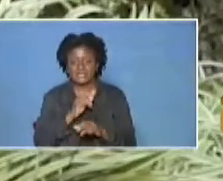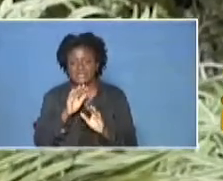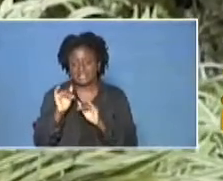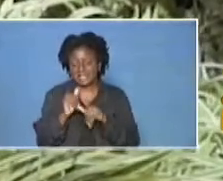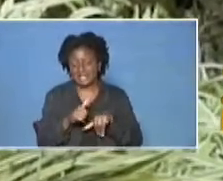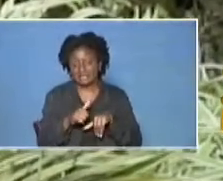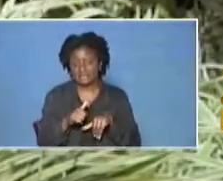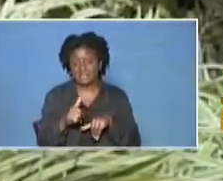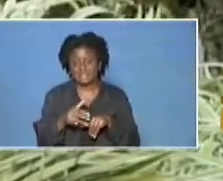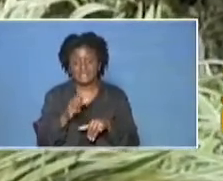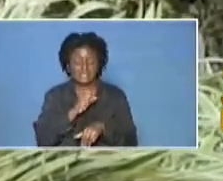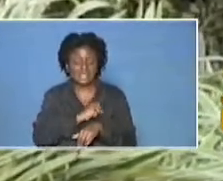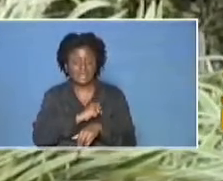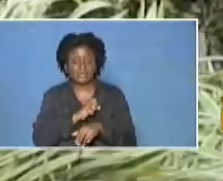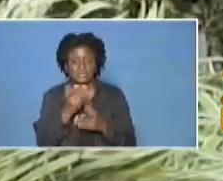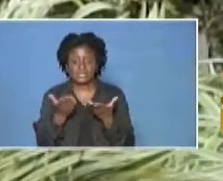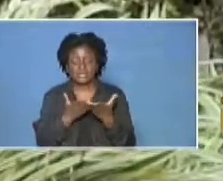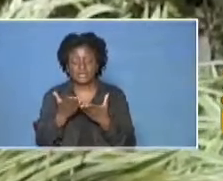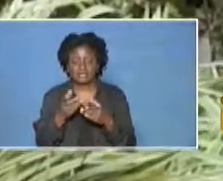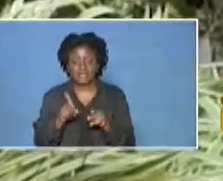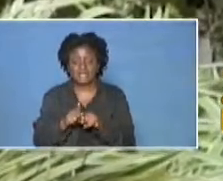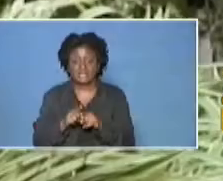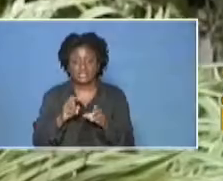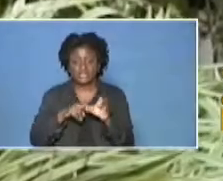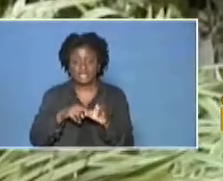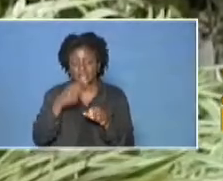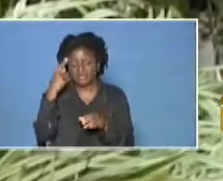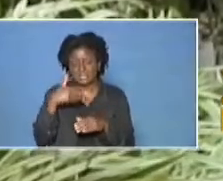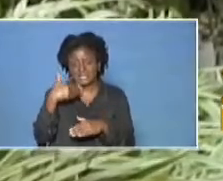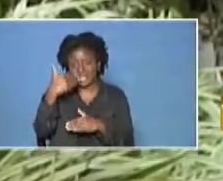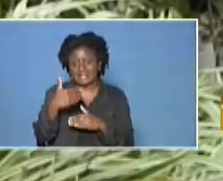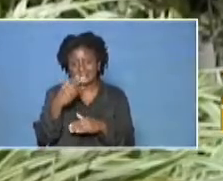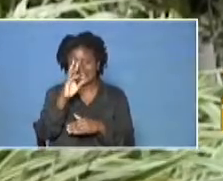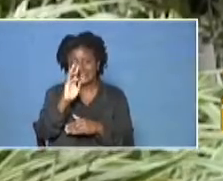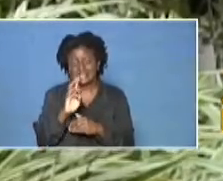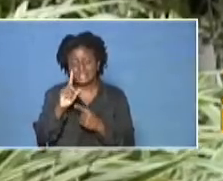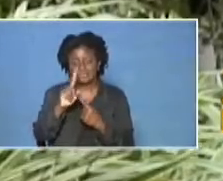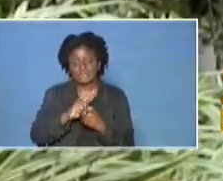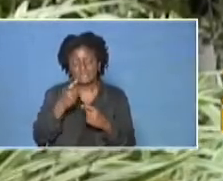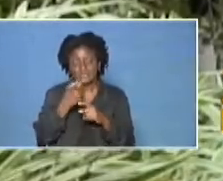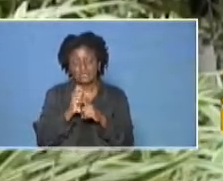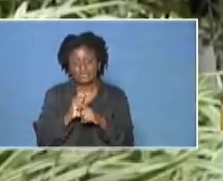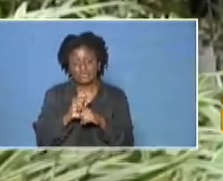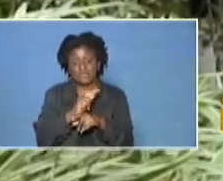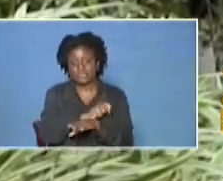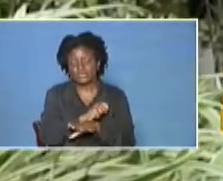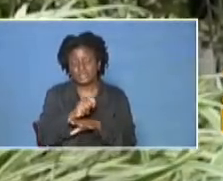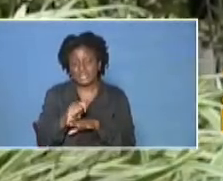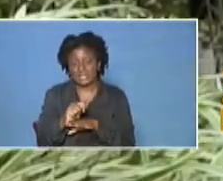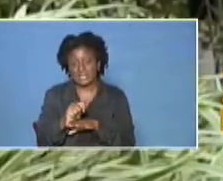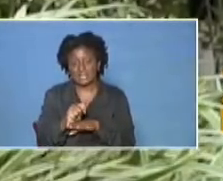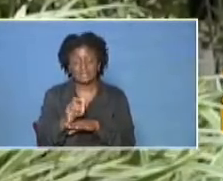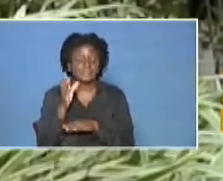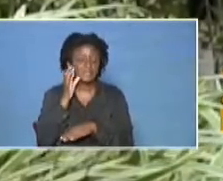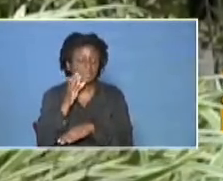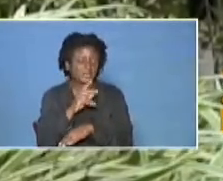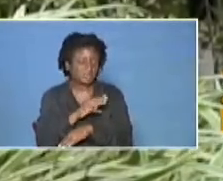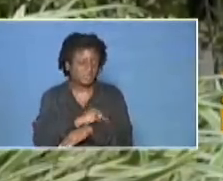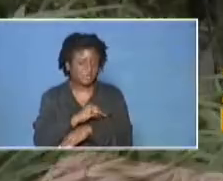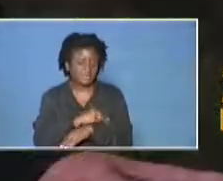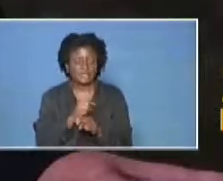as CARICOM chair for the next 6 months. From Port of Spain, Trinidad, for the Bahamas Tonight, I'm Cleopatra Murphy.